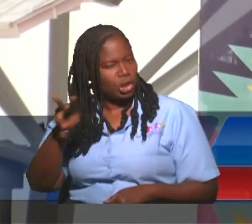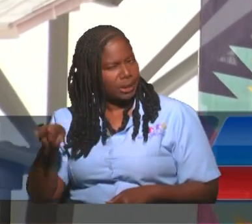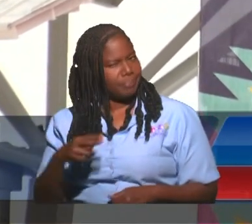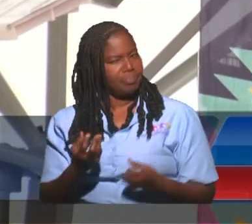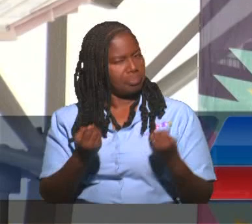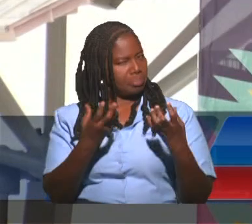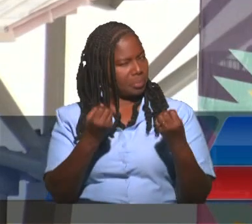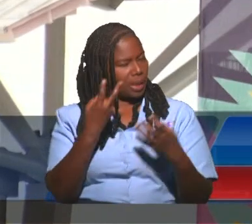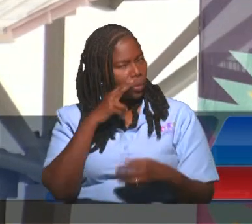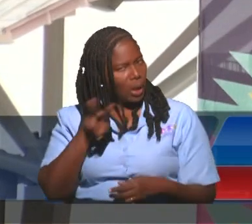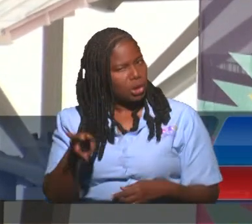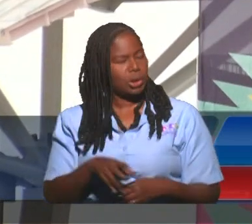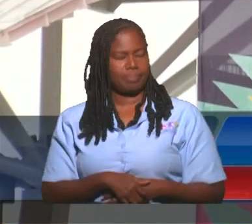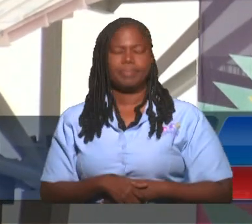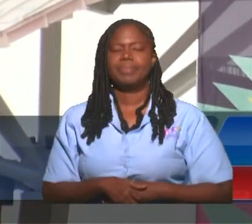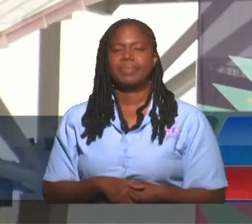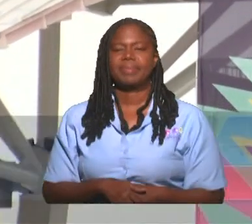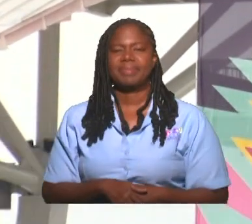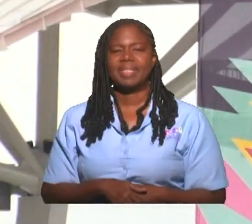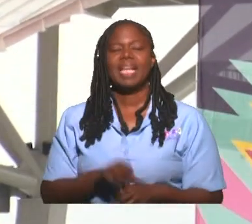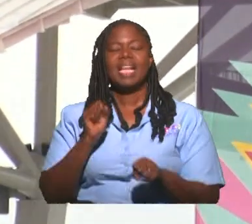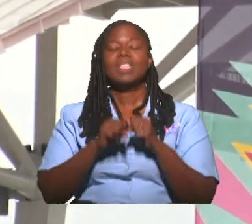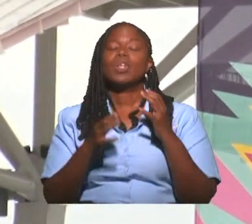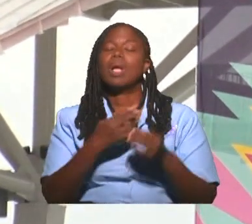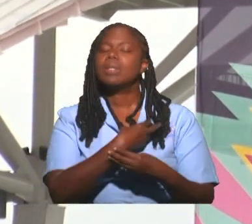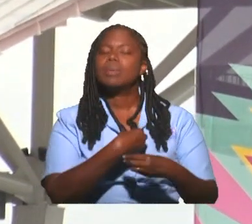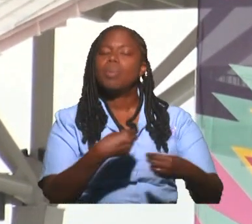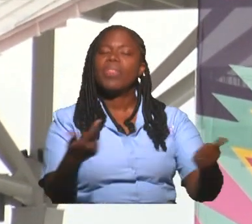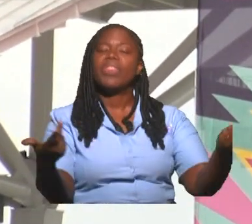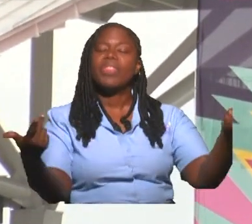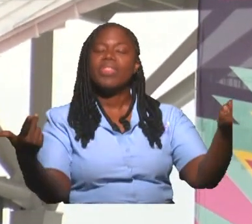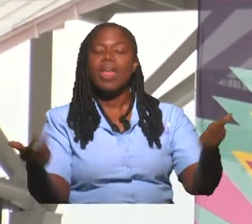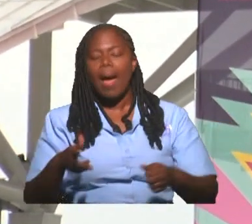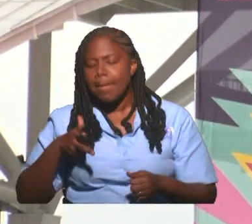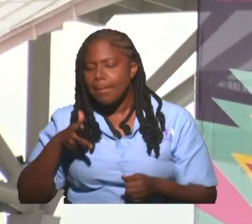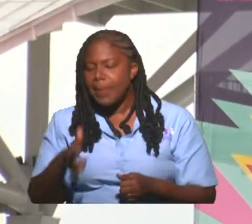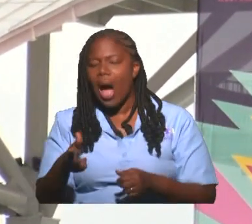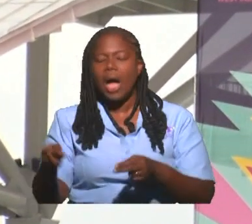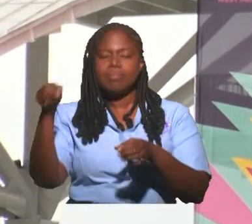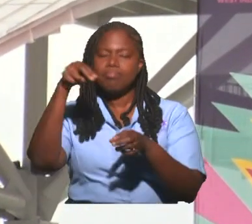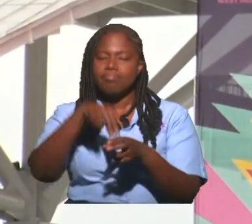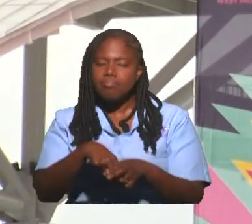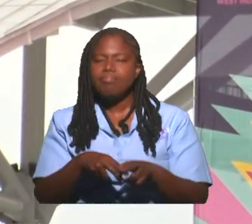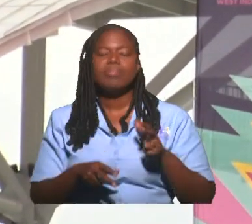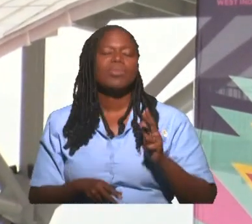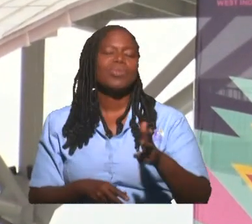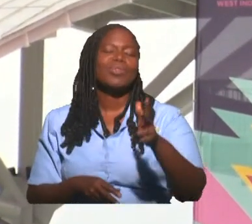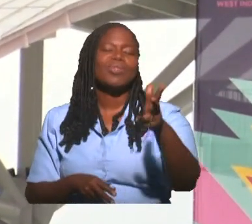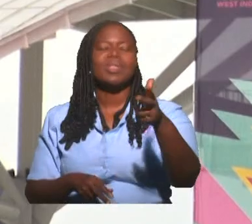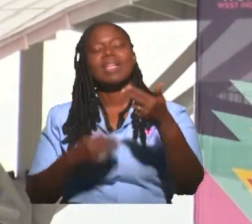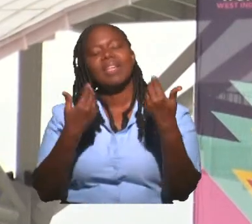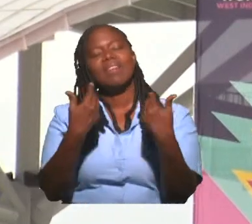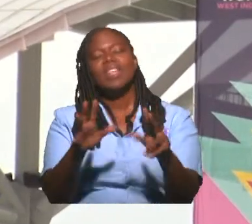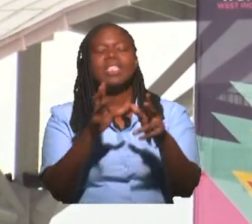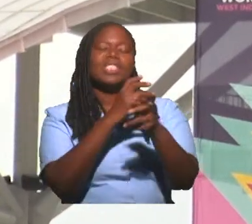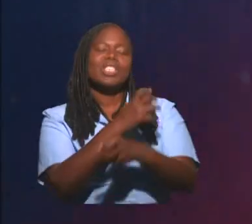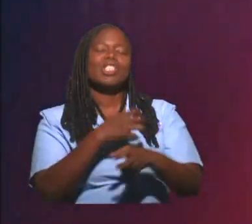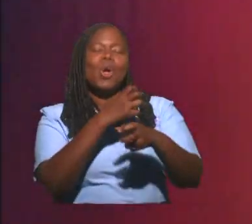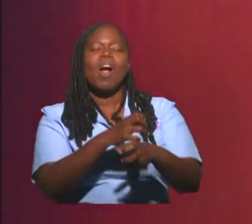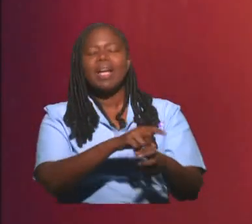to utilize the park and ride system. Move smoothly to the venue, enjoy the game and head back to your vehicle, all free of